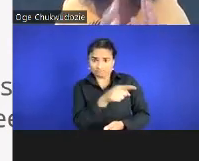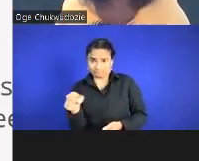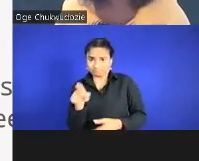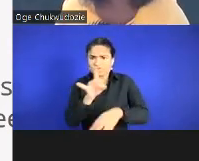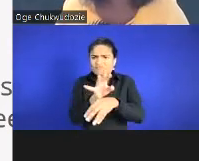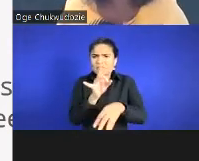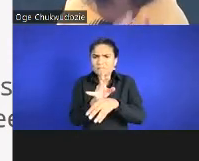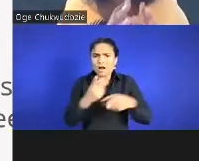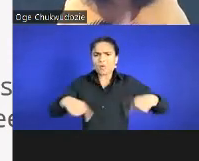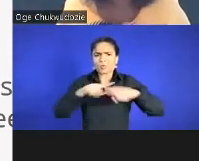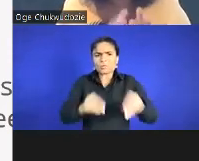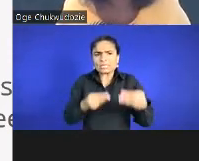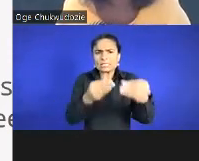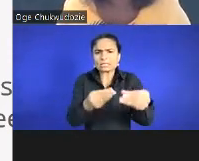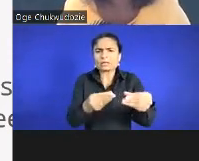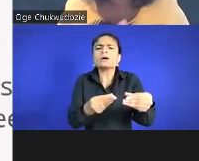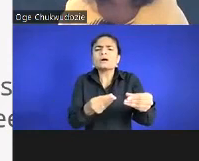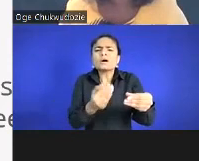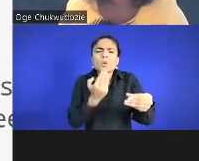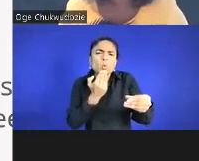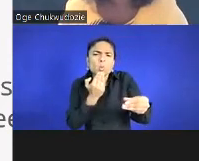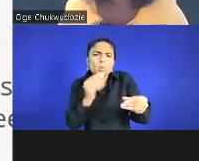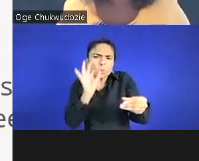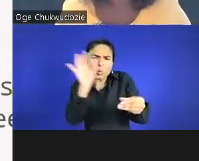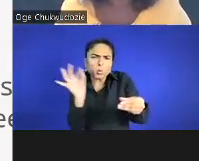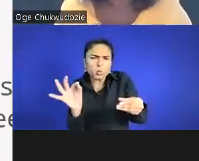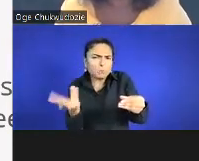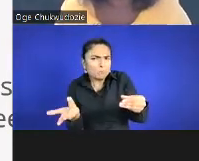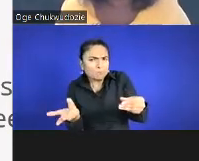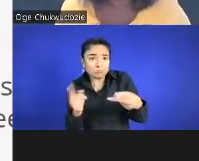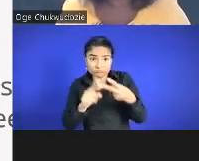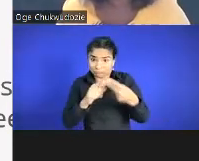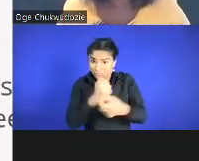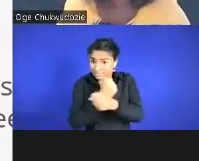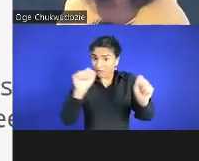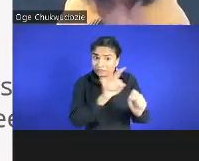the mapping. So you complete a mapping and quality check of local support services and